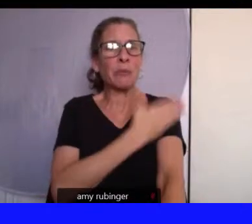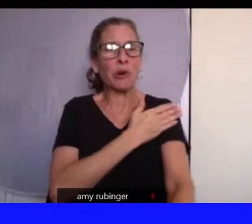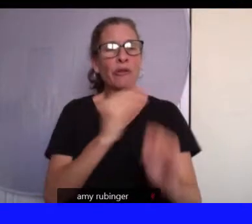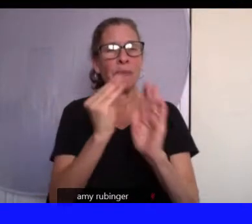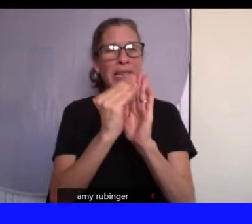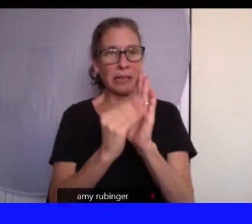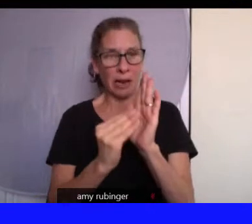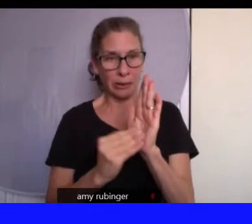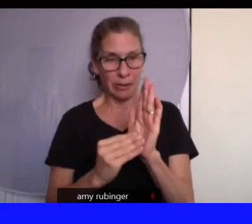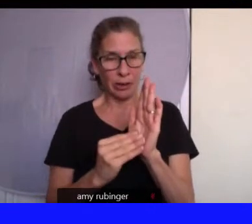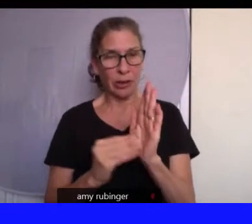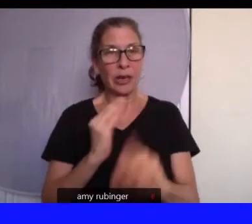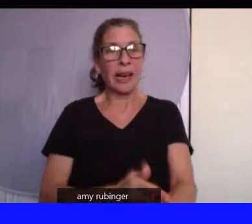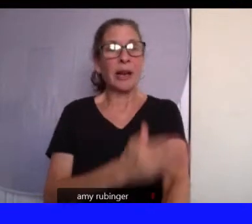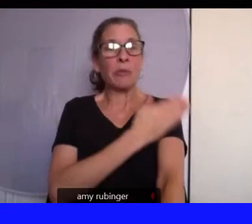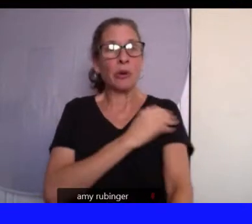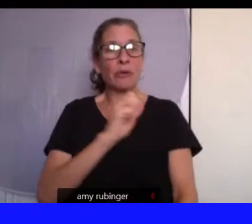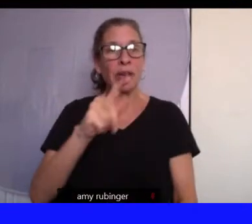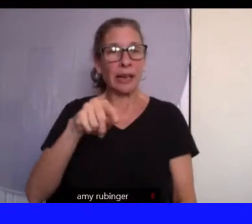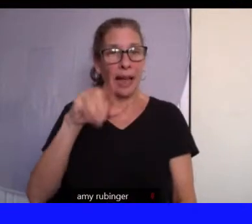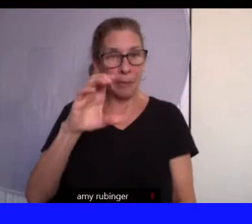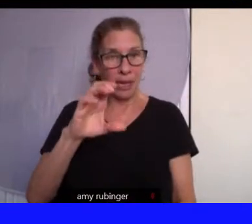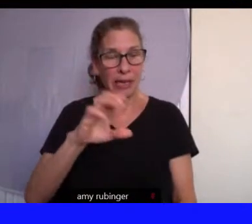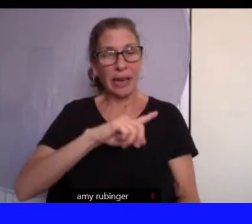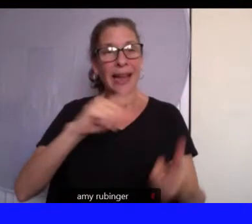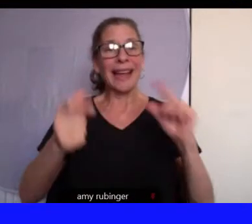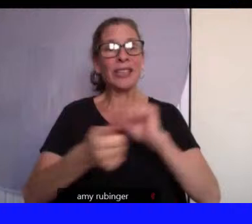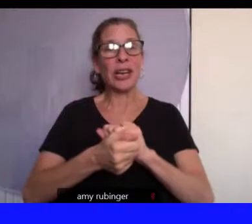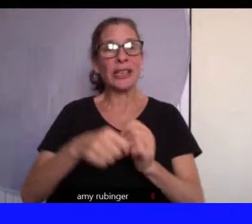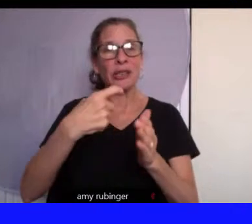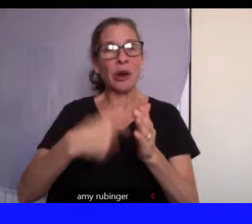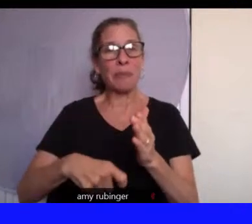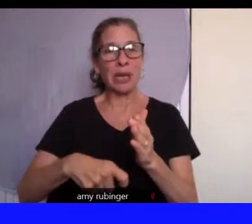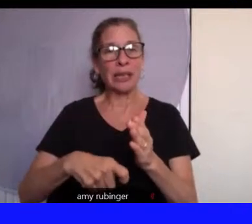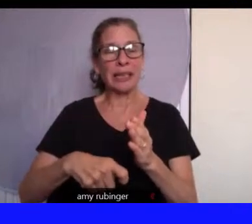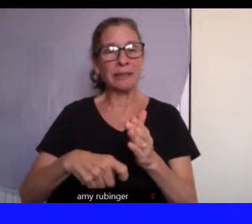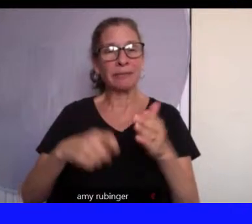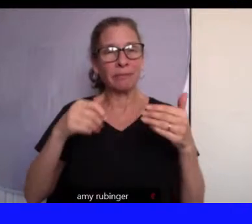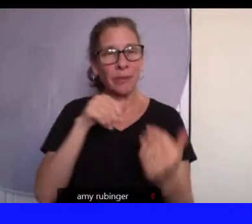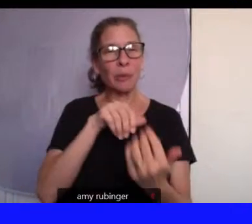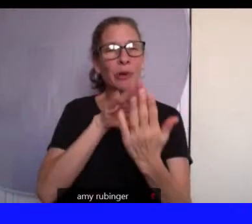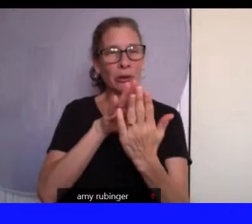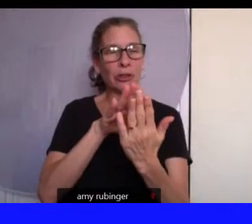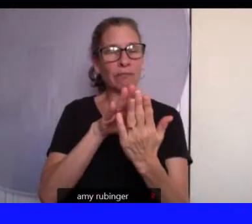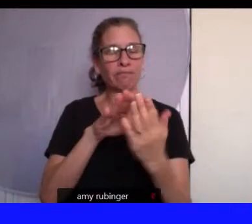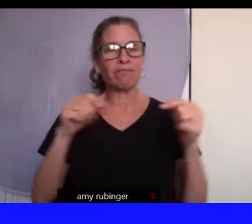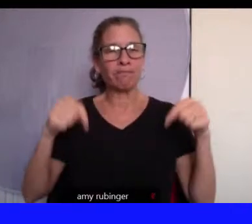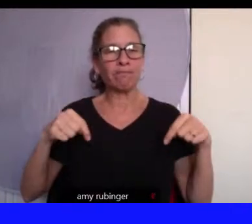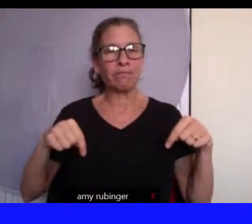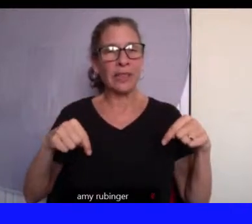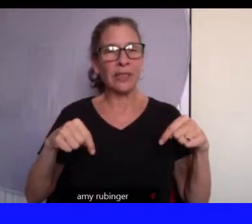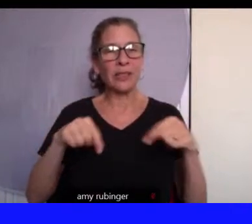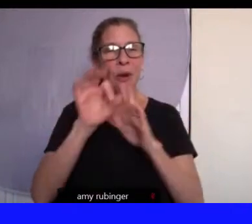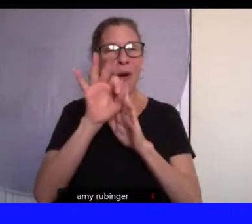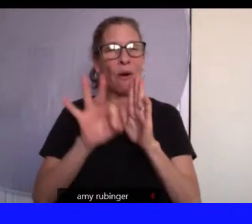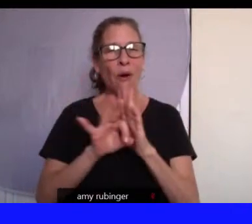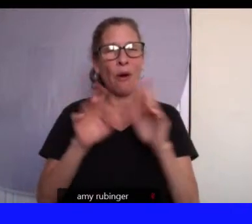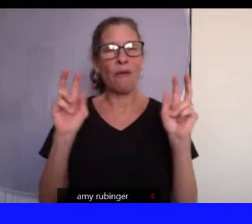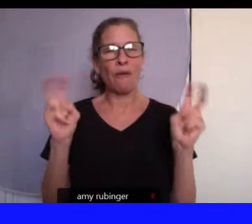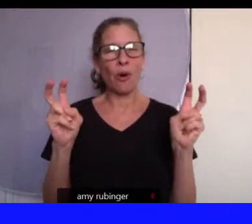closely. I'm sorry, Matt. It's between 2018 and 2021. Has the change in risk scores